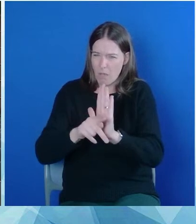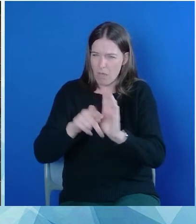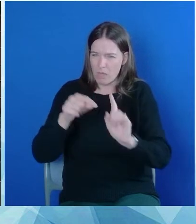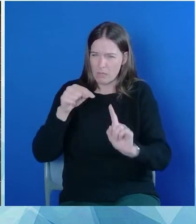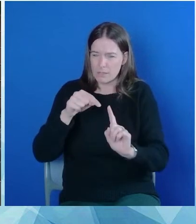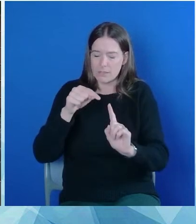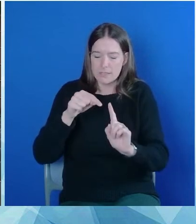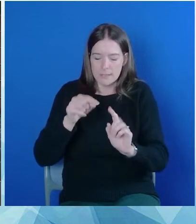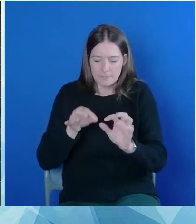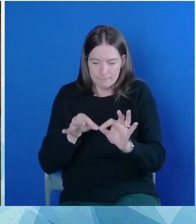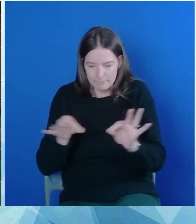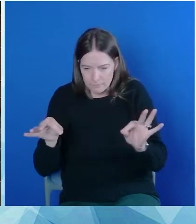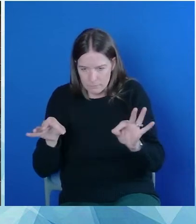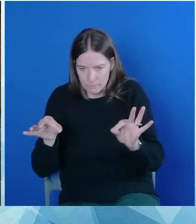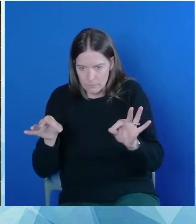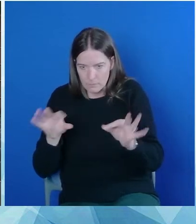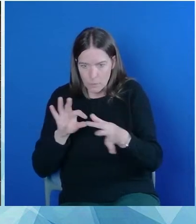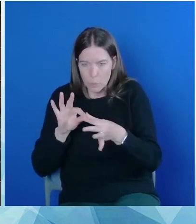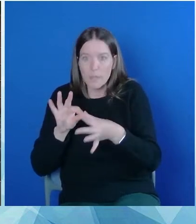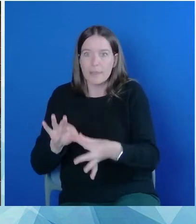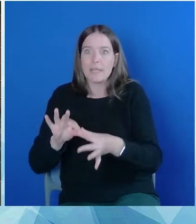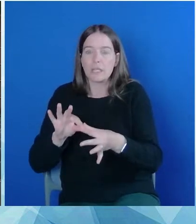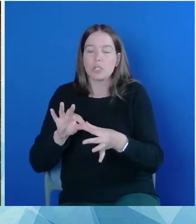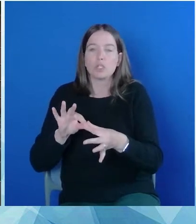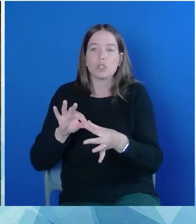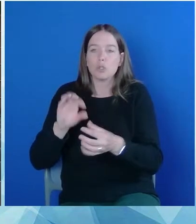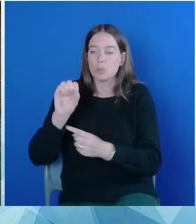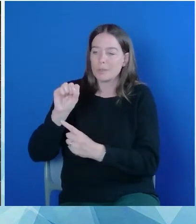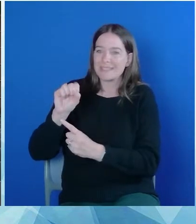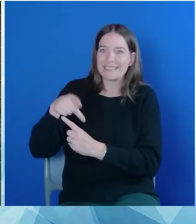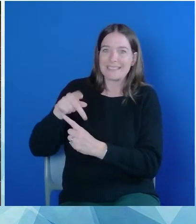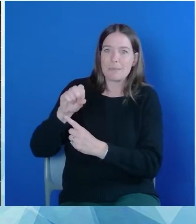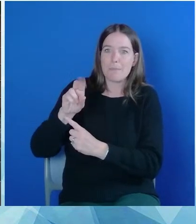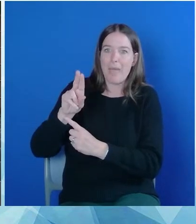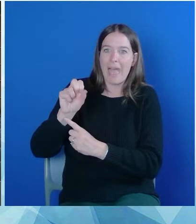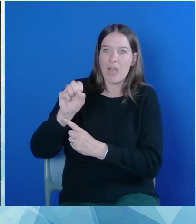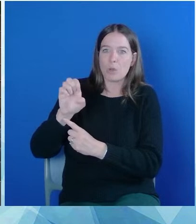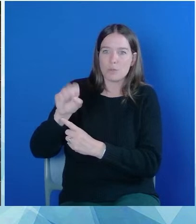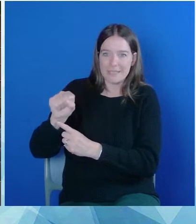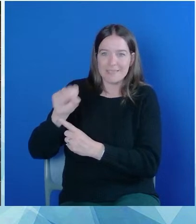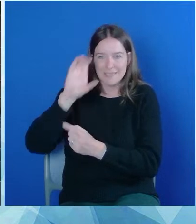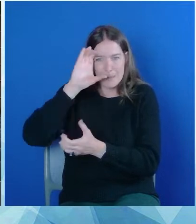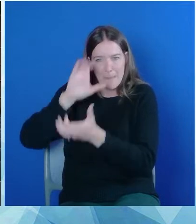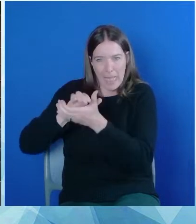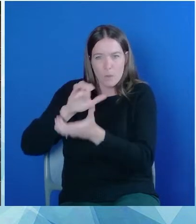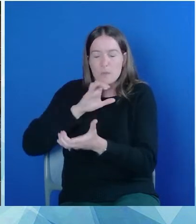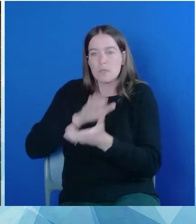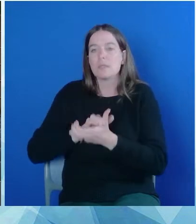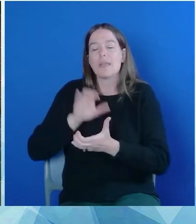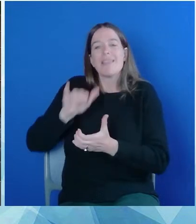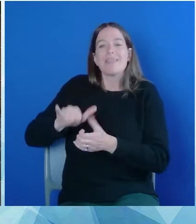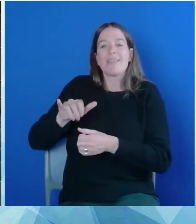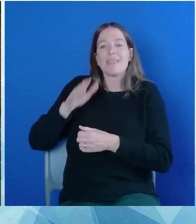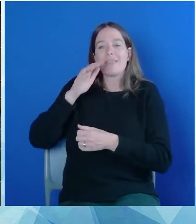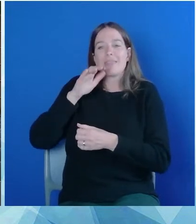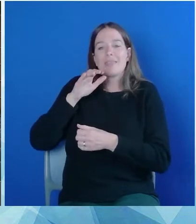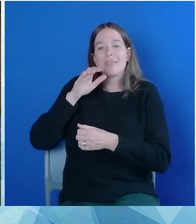regarding spouses, that is something that does apply.